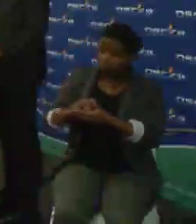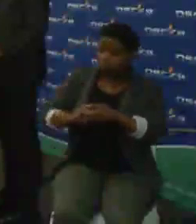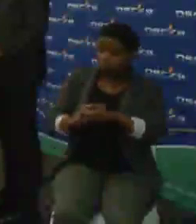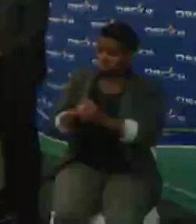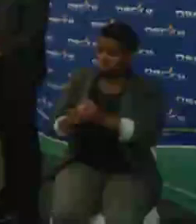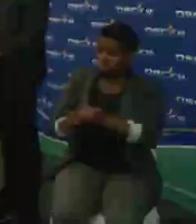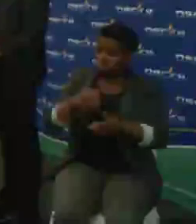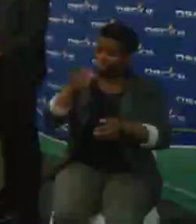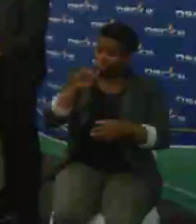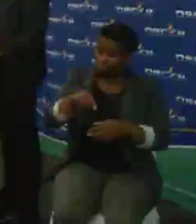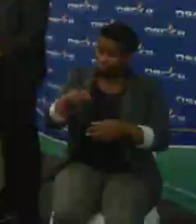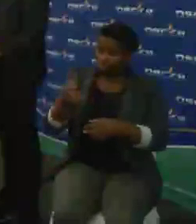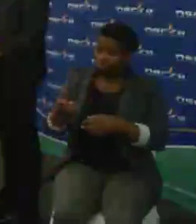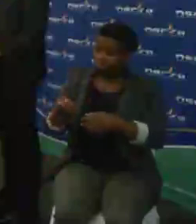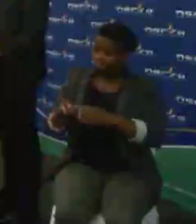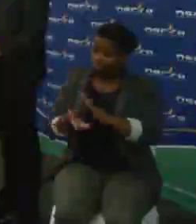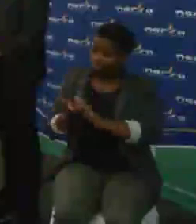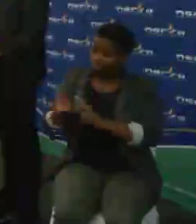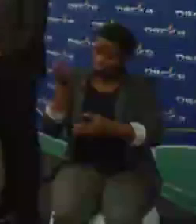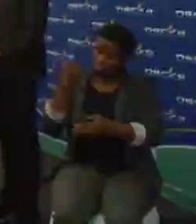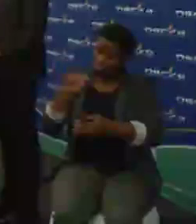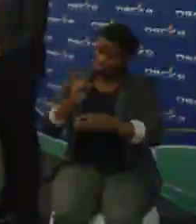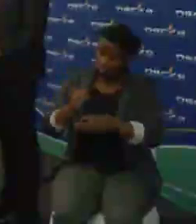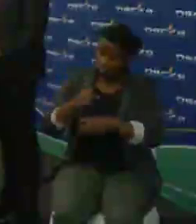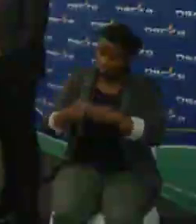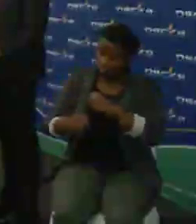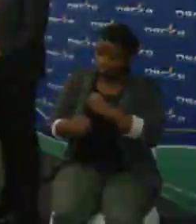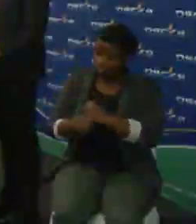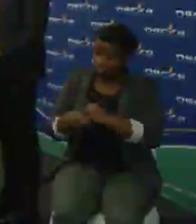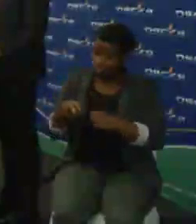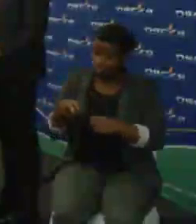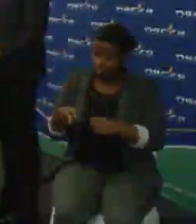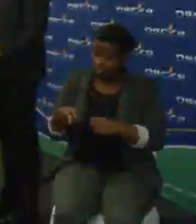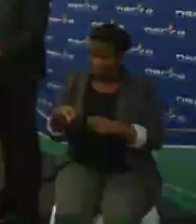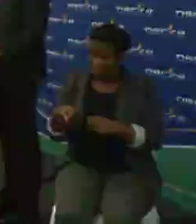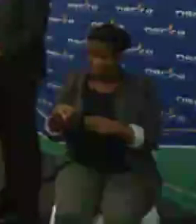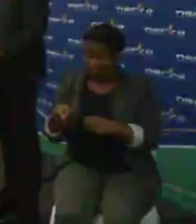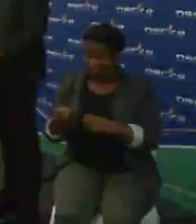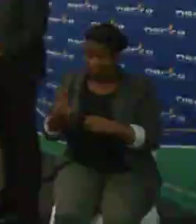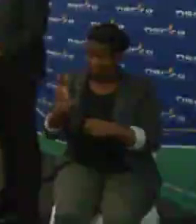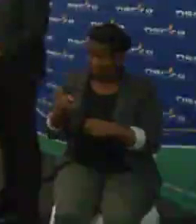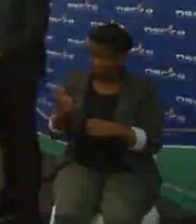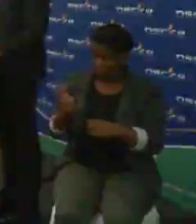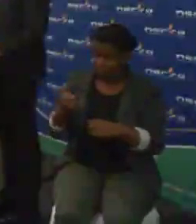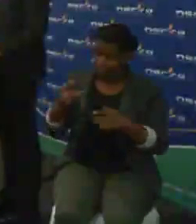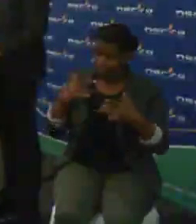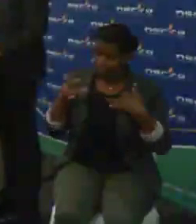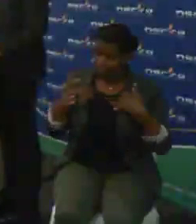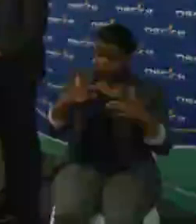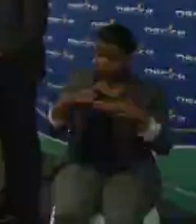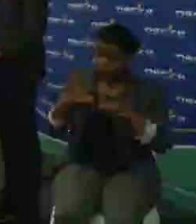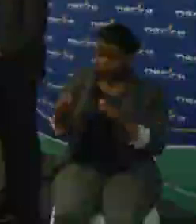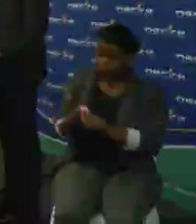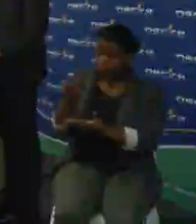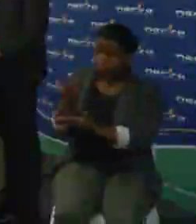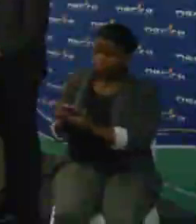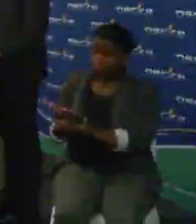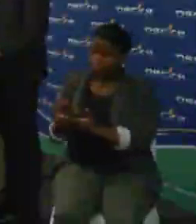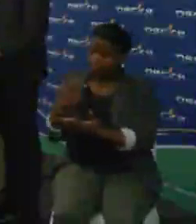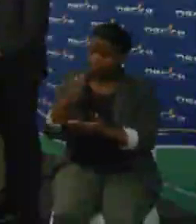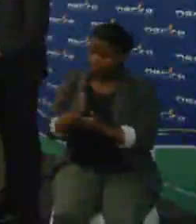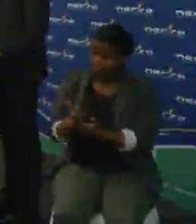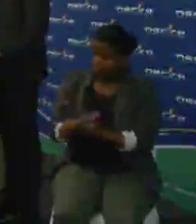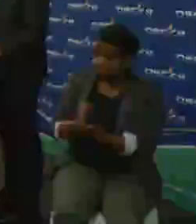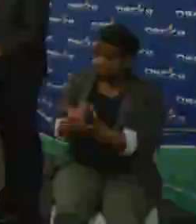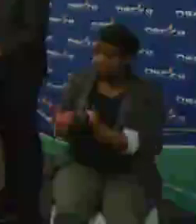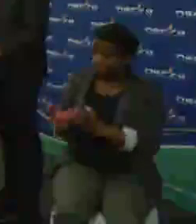a contention we think is largely uncontroversial. There is little reason to repeat the litany of complaints against the applicant, as I'm sure the